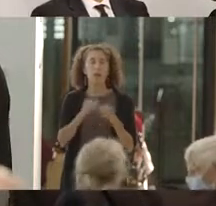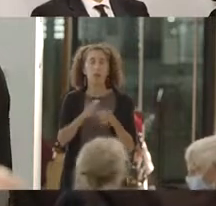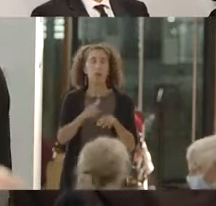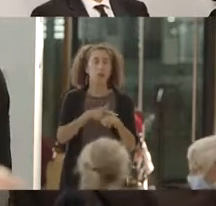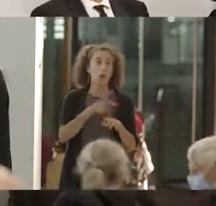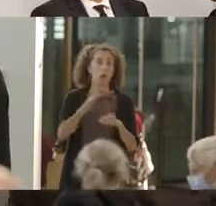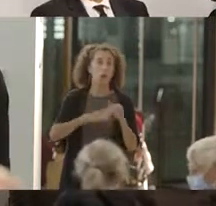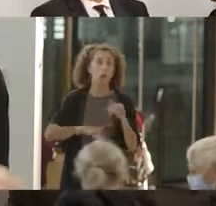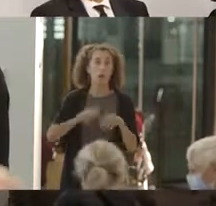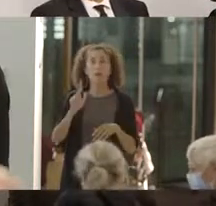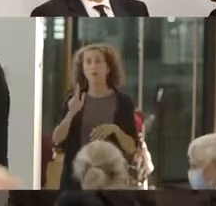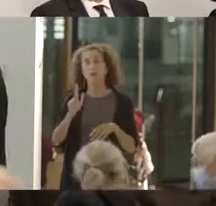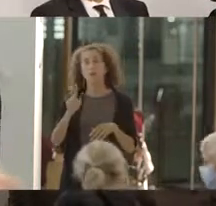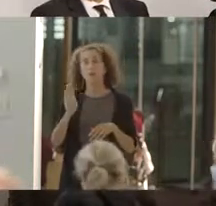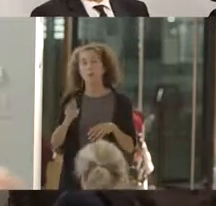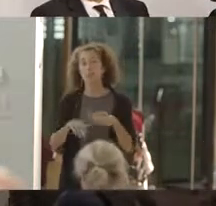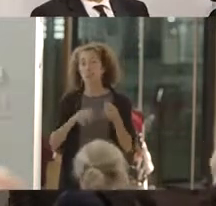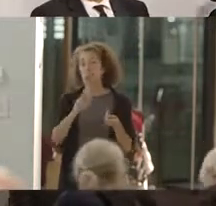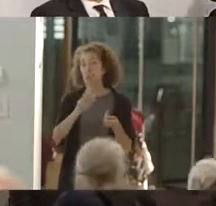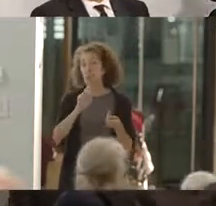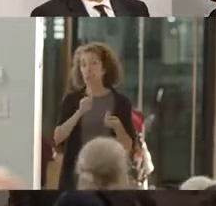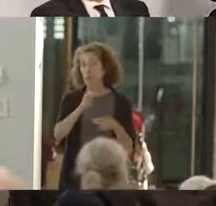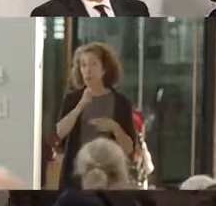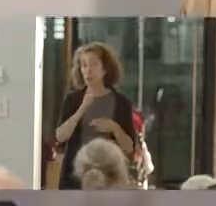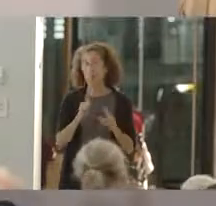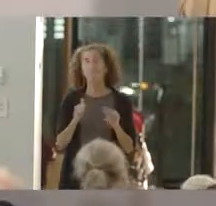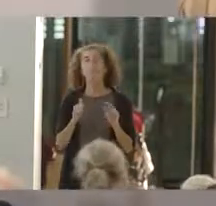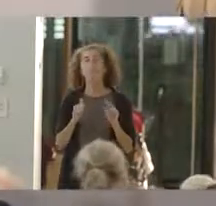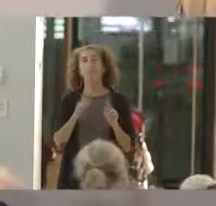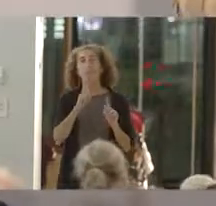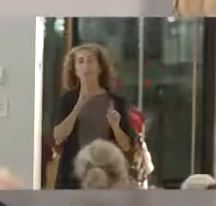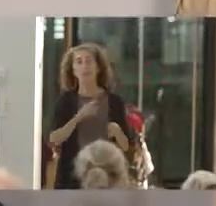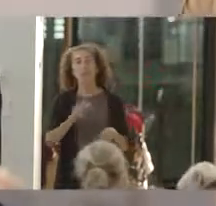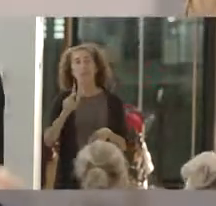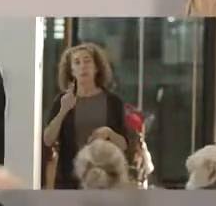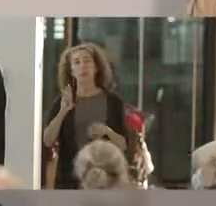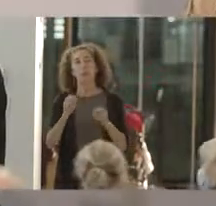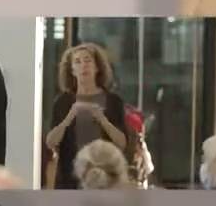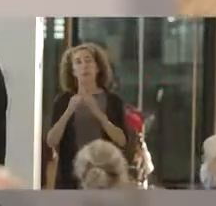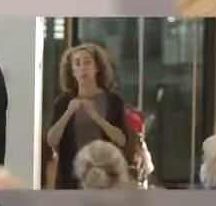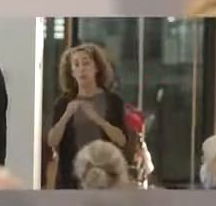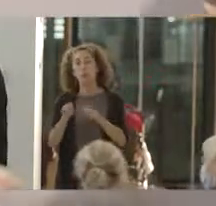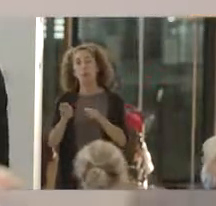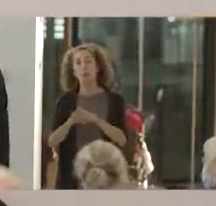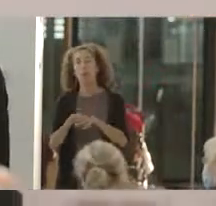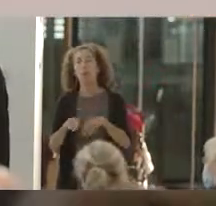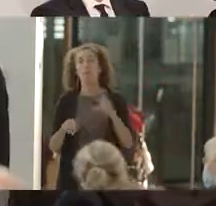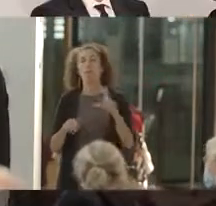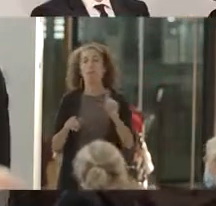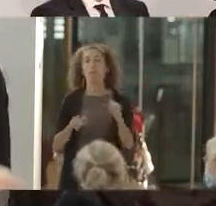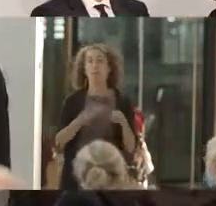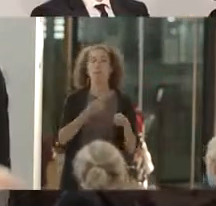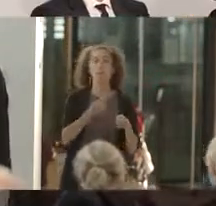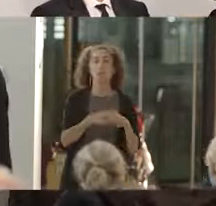Or would 3A? It wouldn't actually, yeah. 3B would close parts of the park much longer than 3A. It was